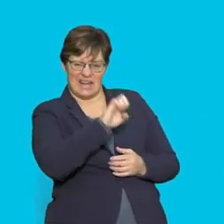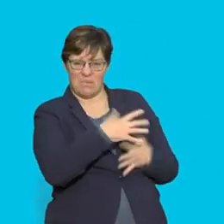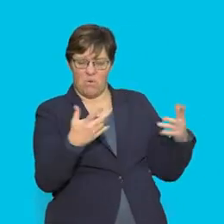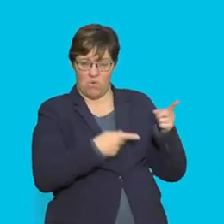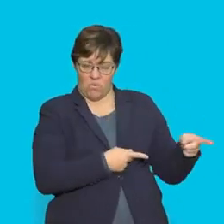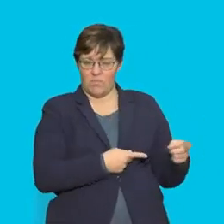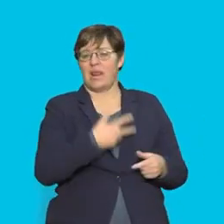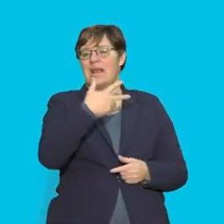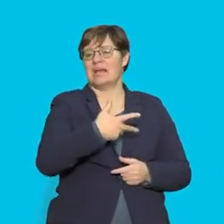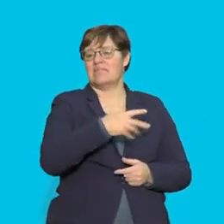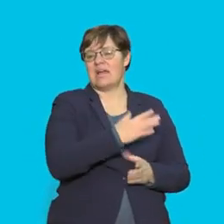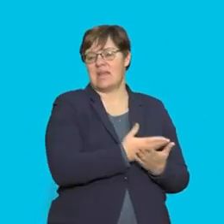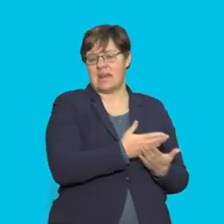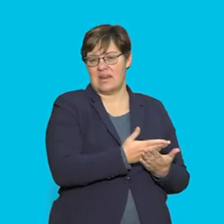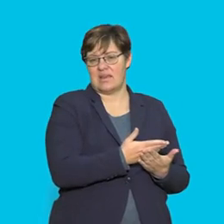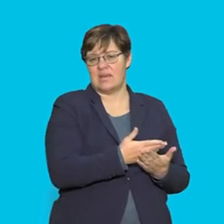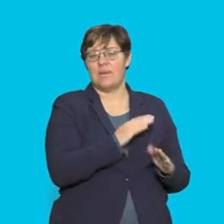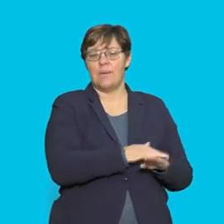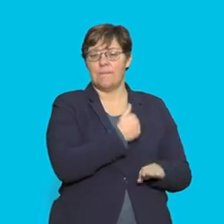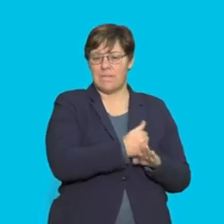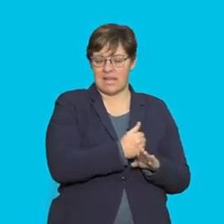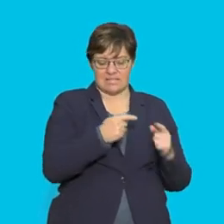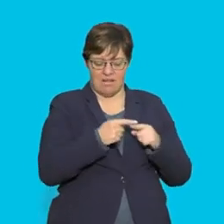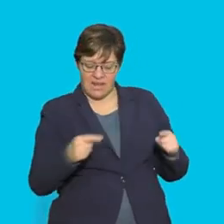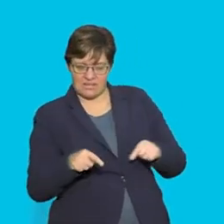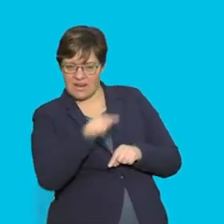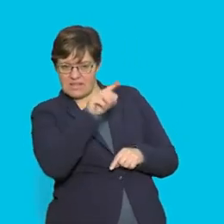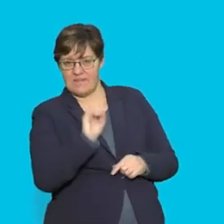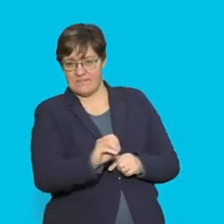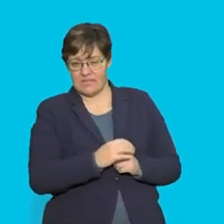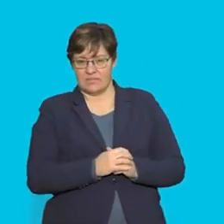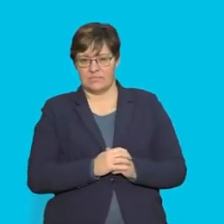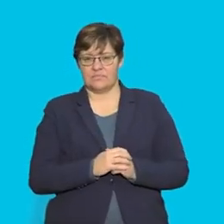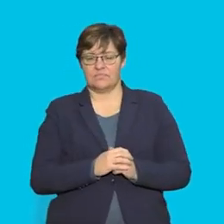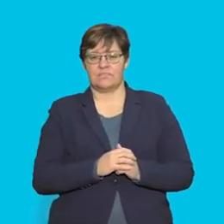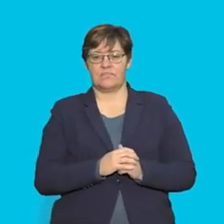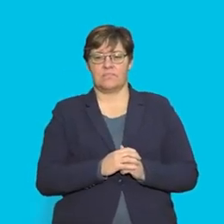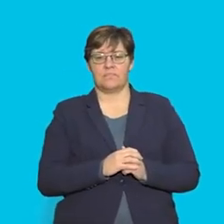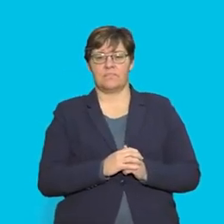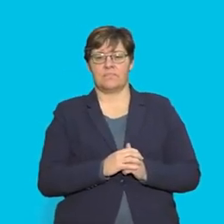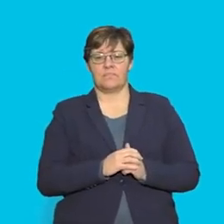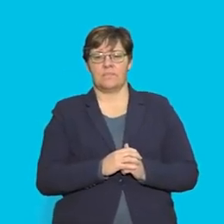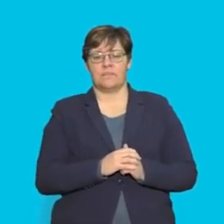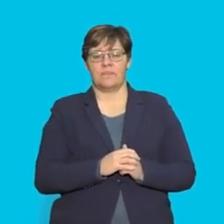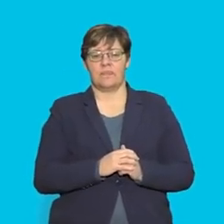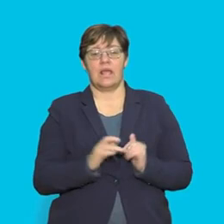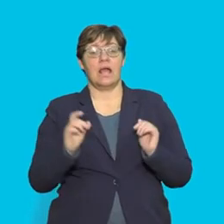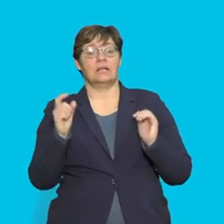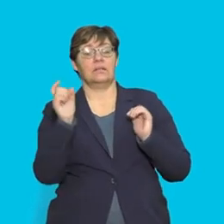that one, we can always try classify it based on those lengths that we have there.